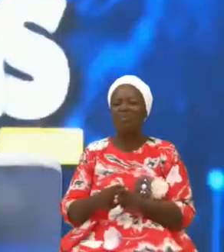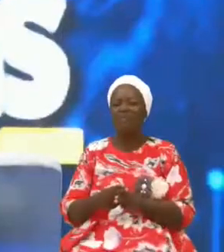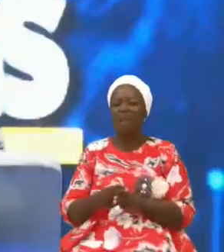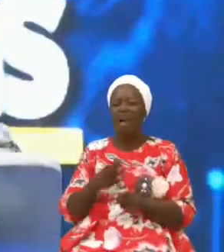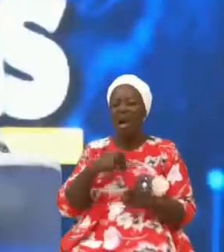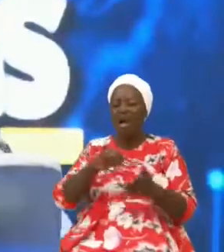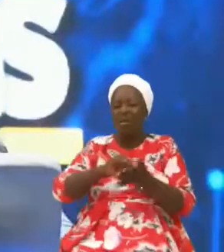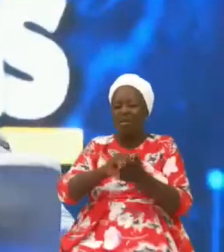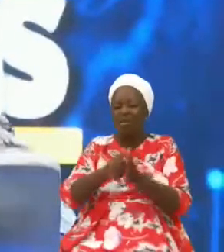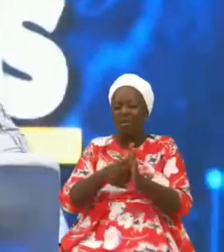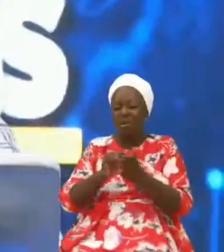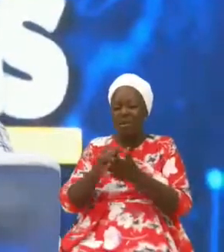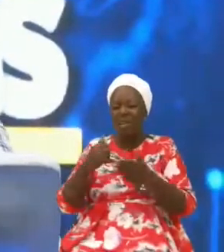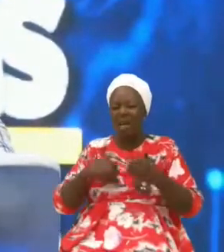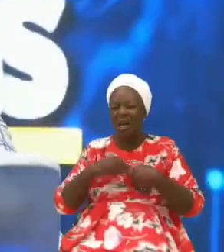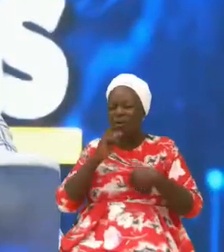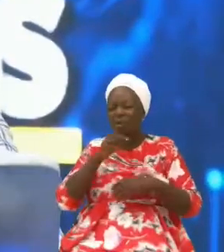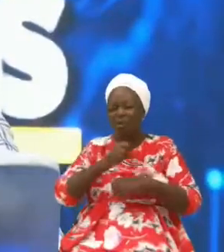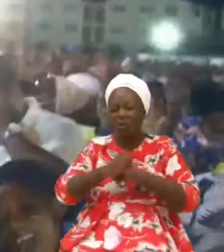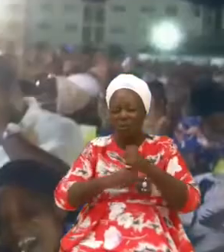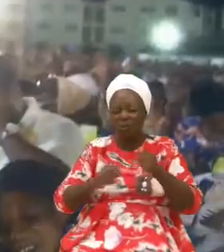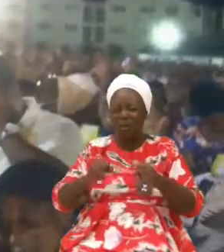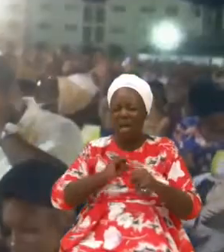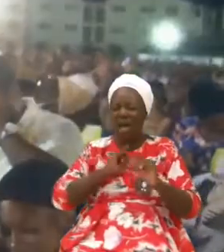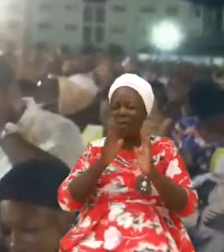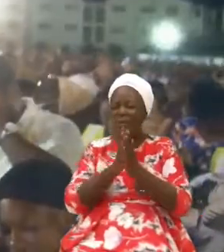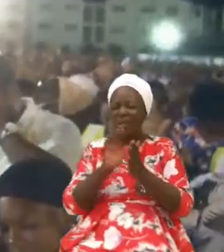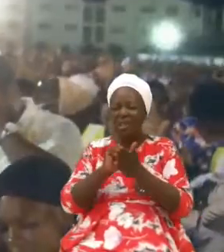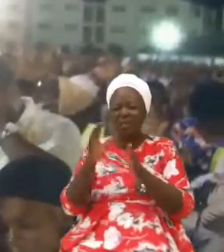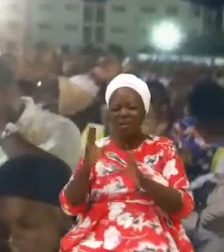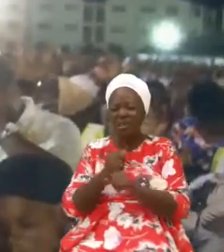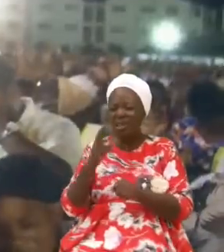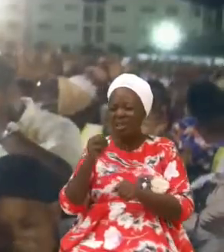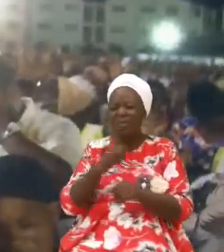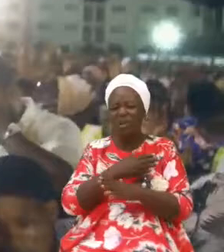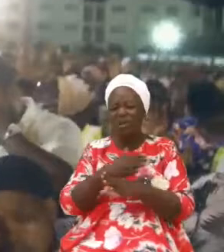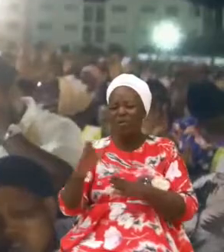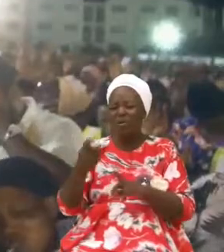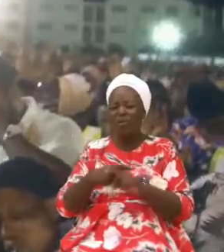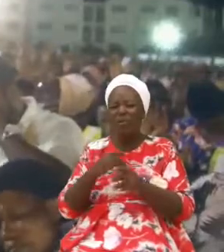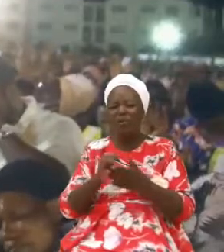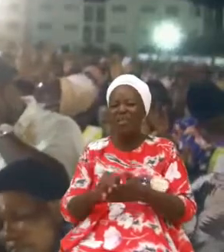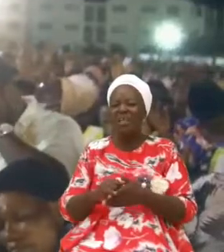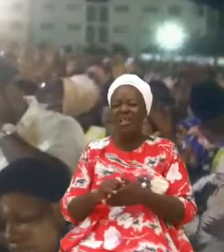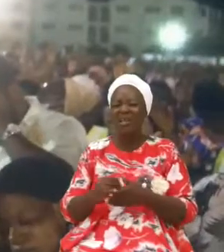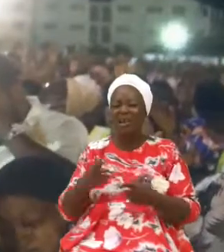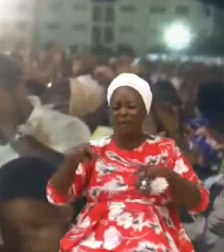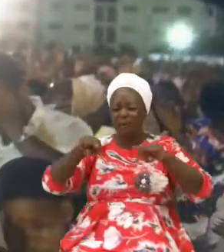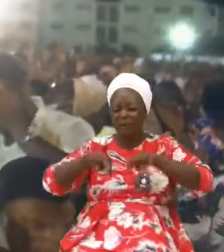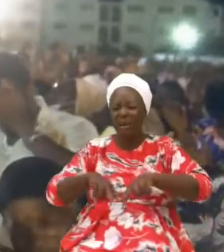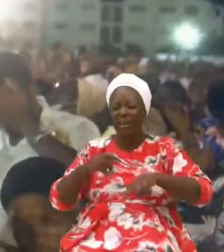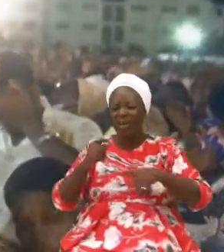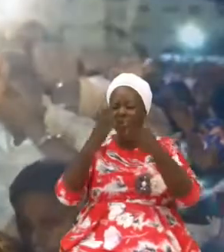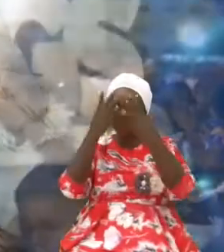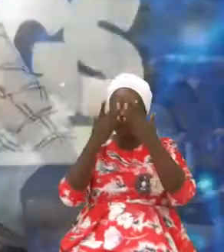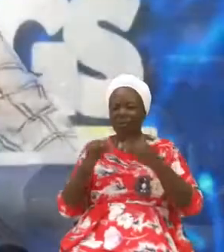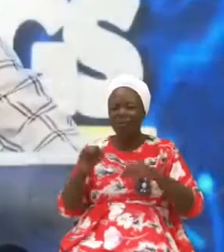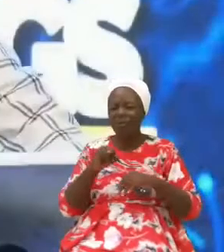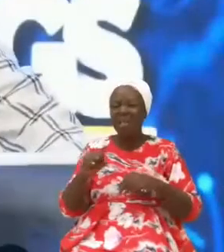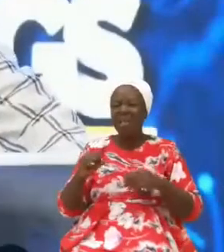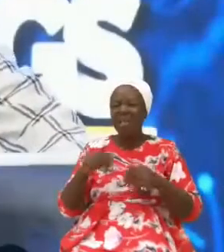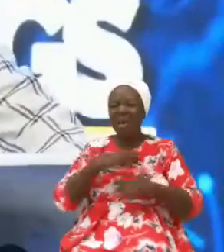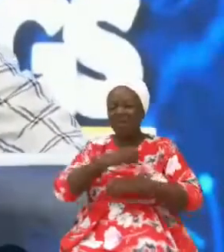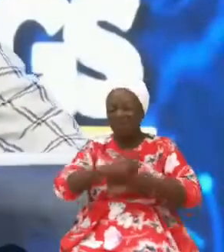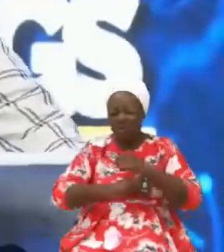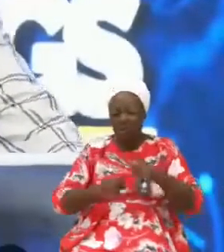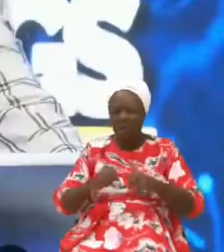in Jesus' name. And those who have been suffering, I pray you take them away from that